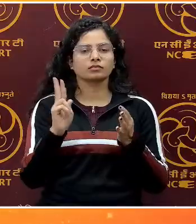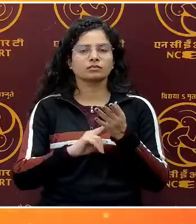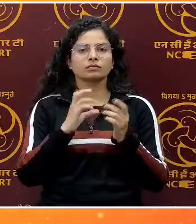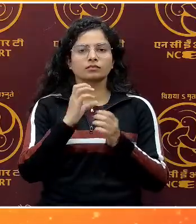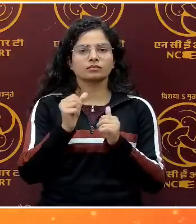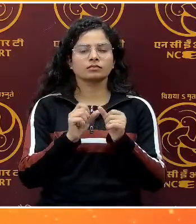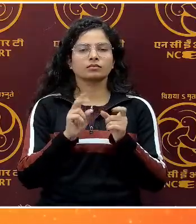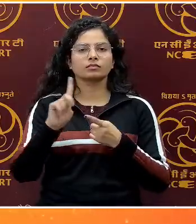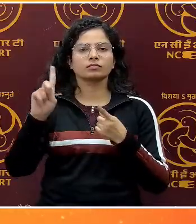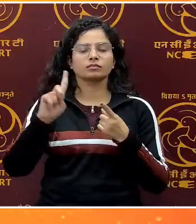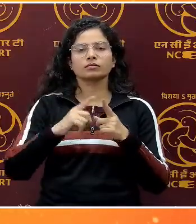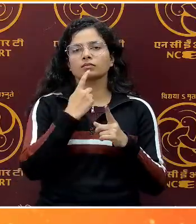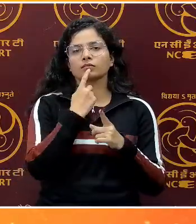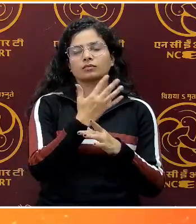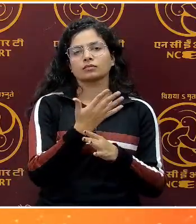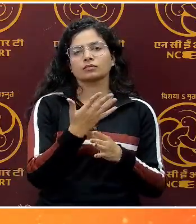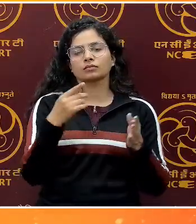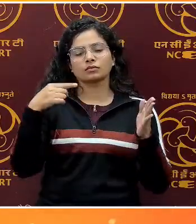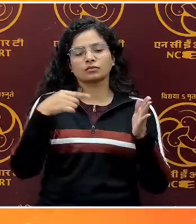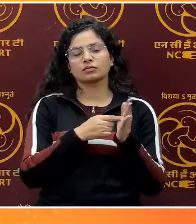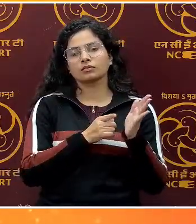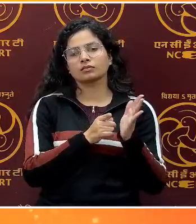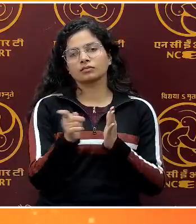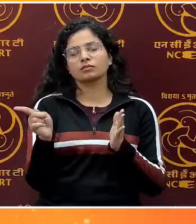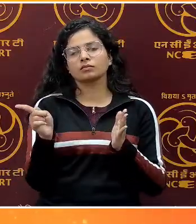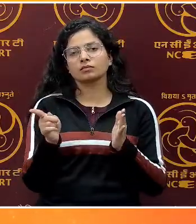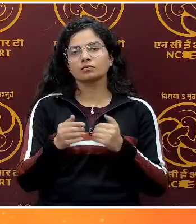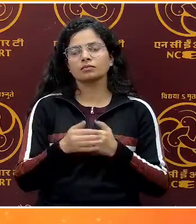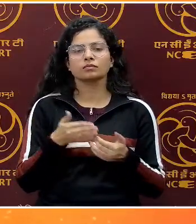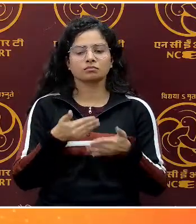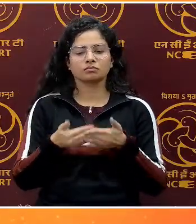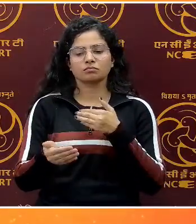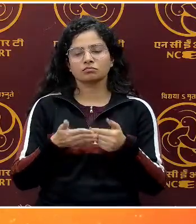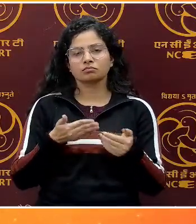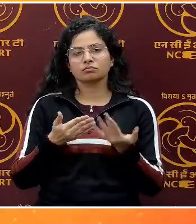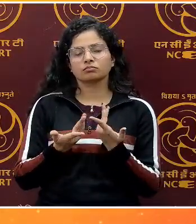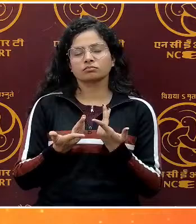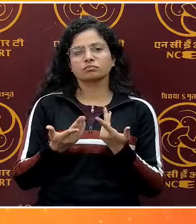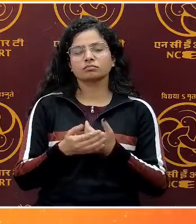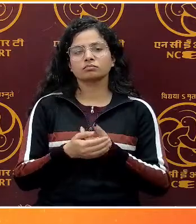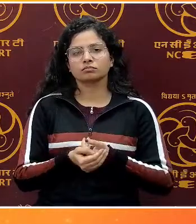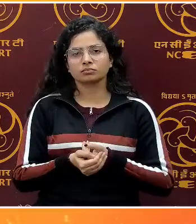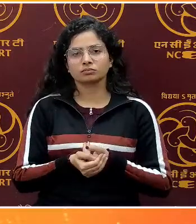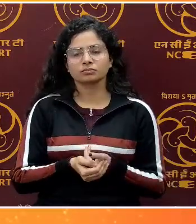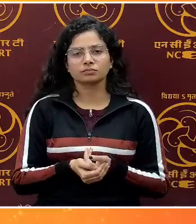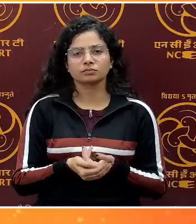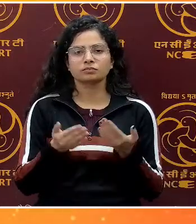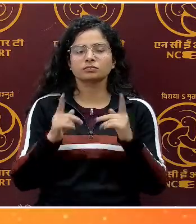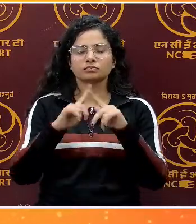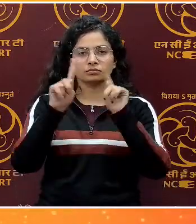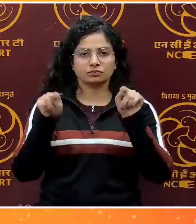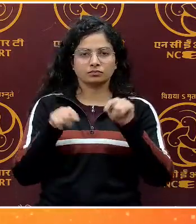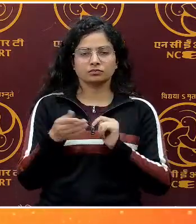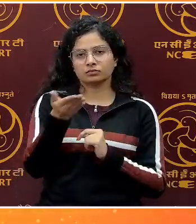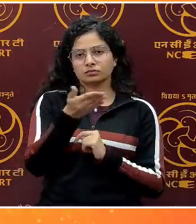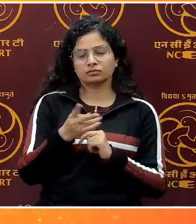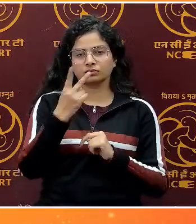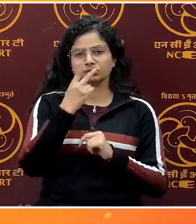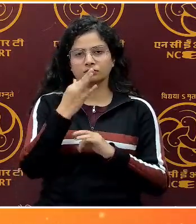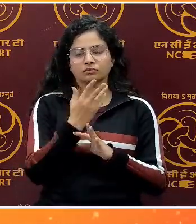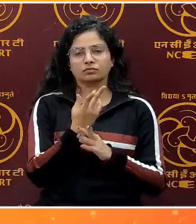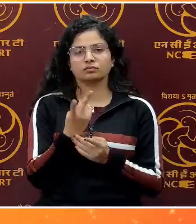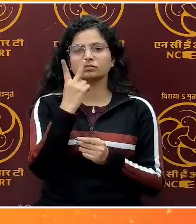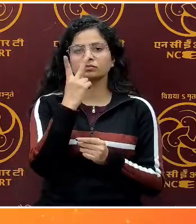be diverging the light that is coming from the object. So on the screen you see there